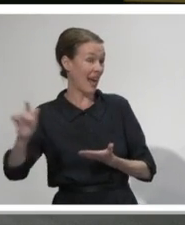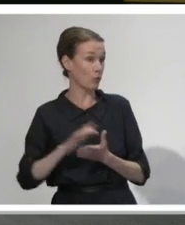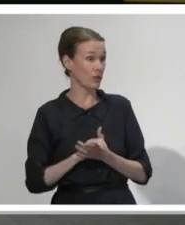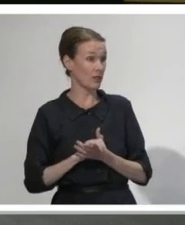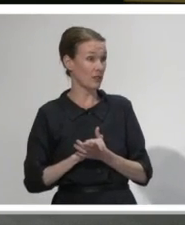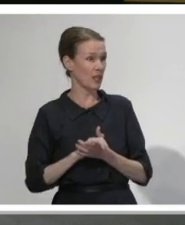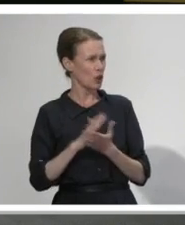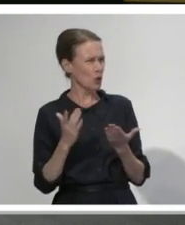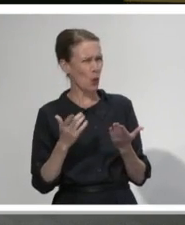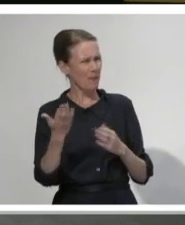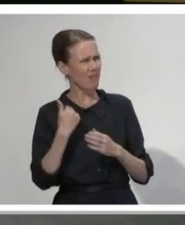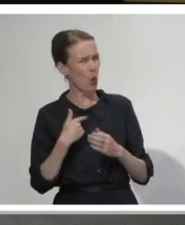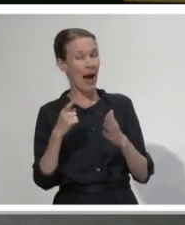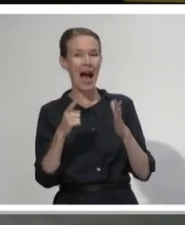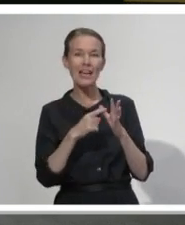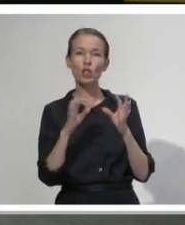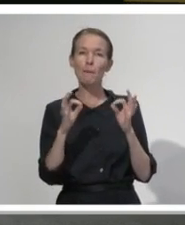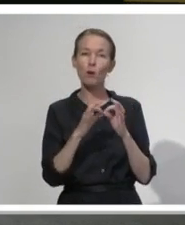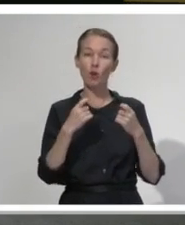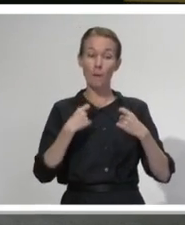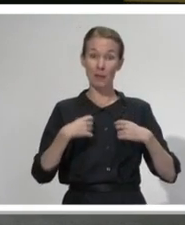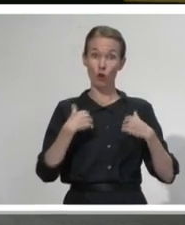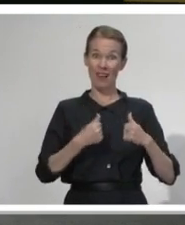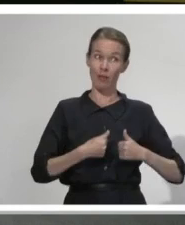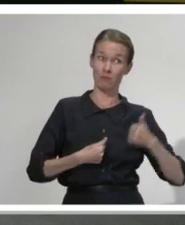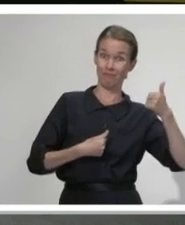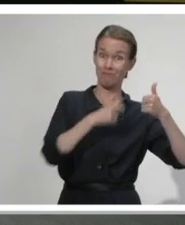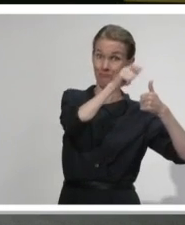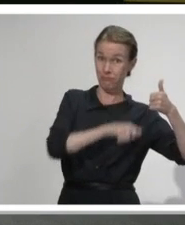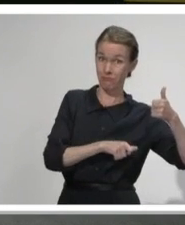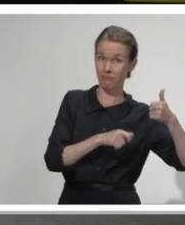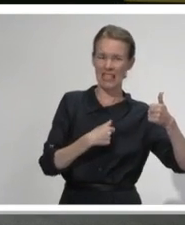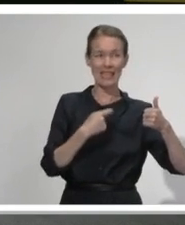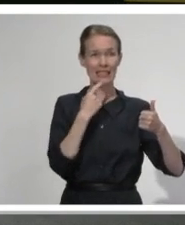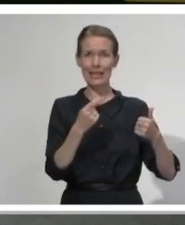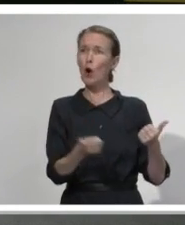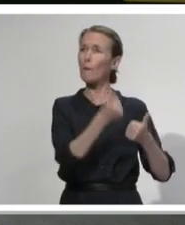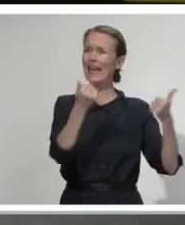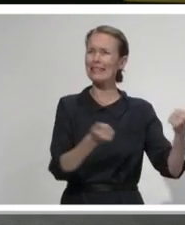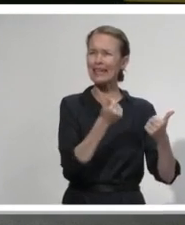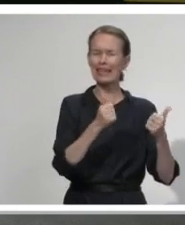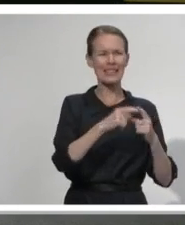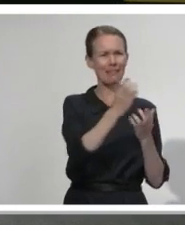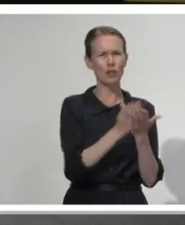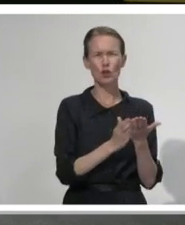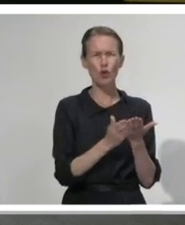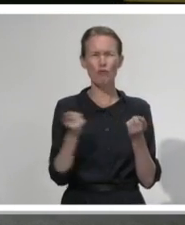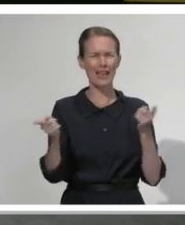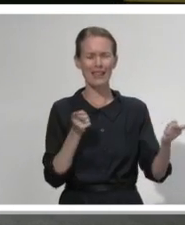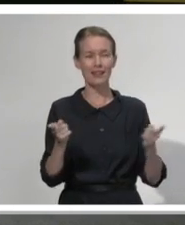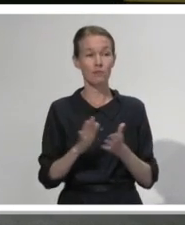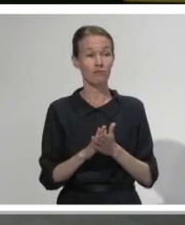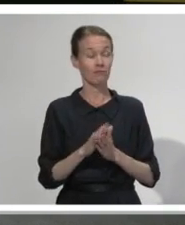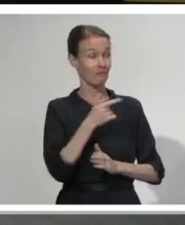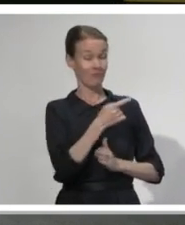Dr Bloomfield argue that they're widely available? Well, because they are widely available, because there are 700,000 vaccines in the community. What this is about, as